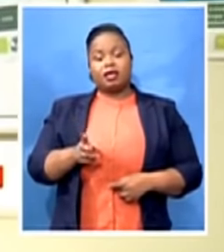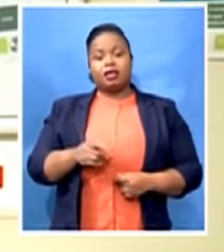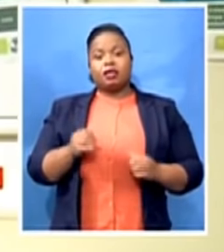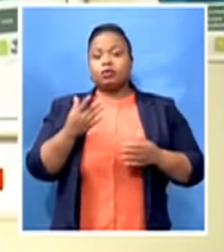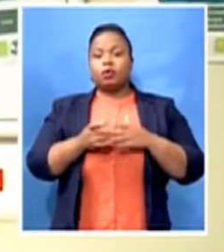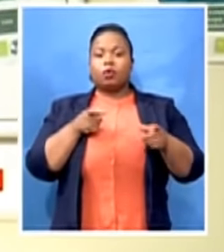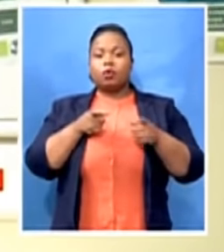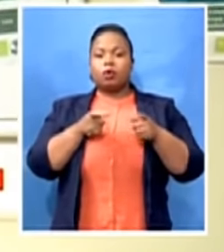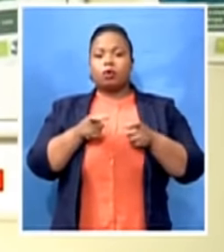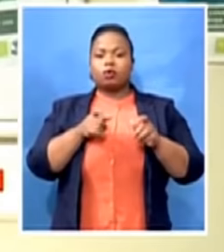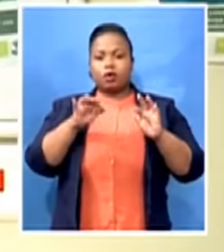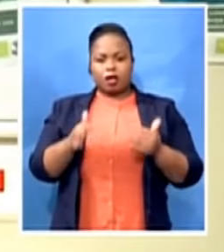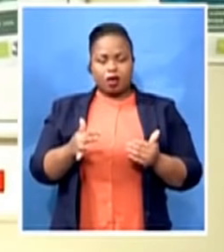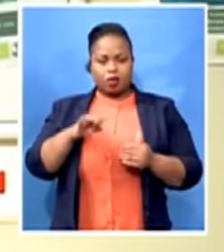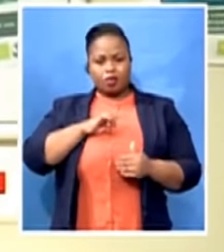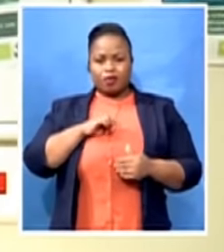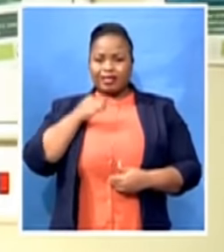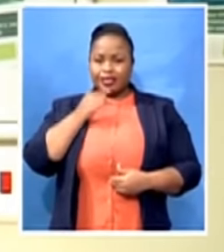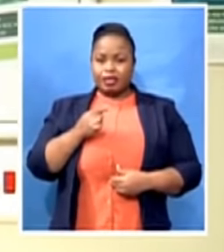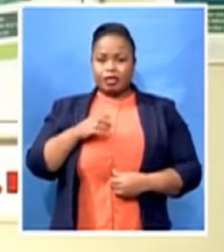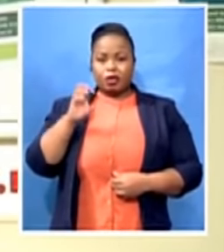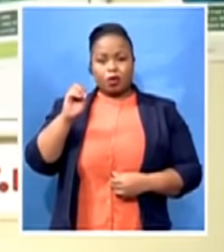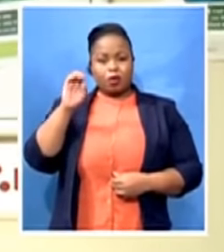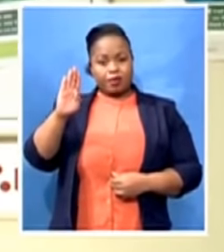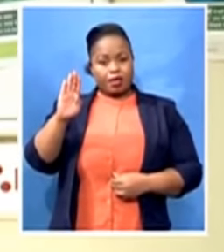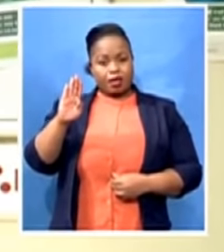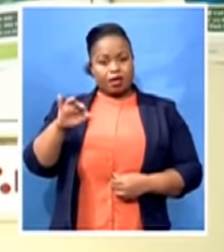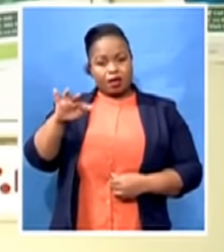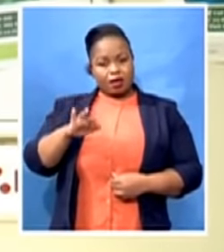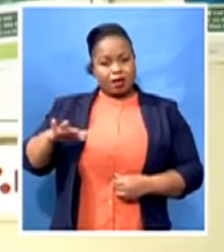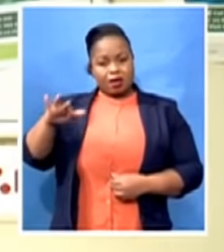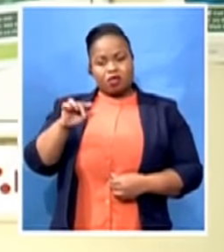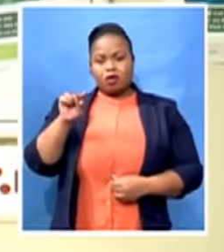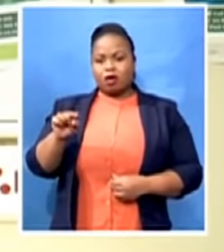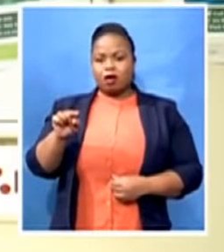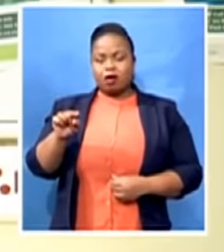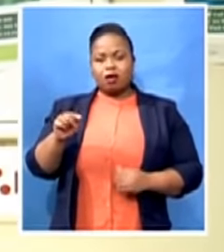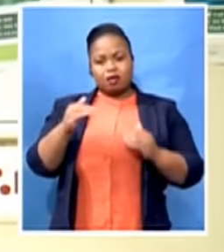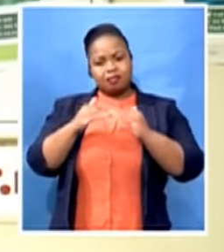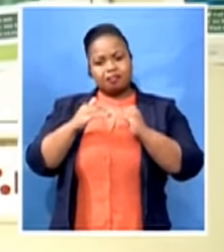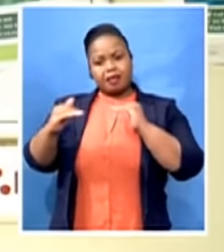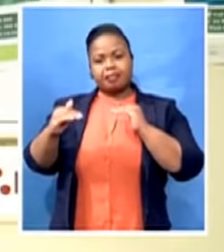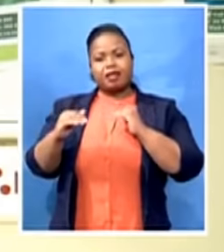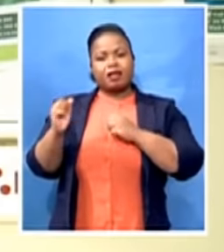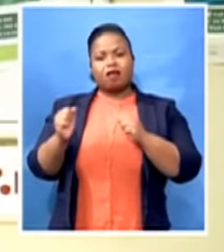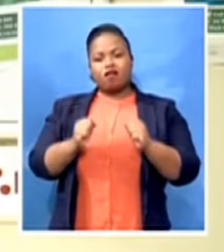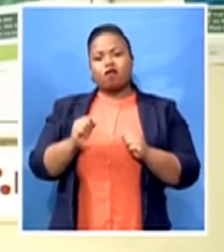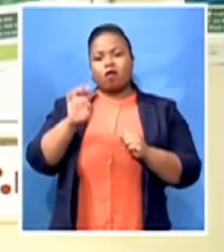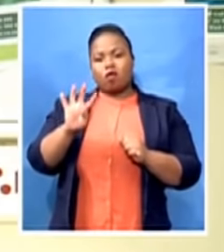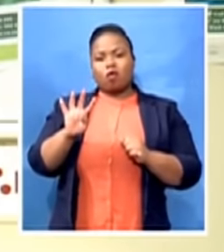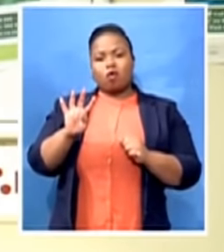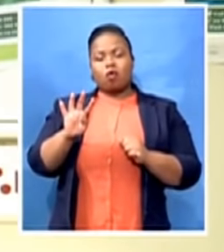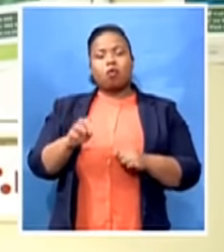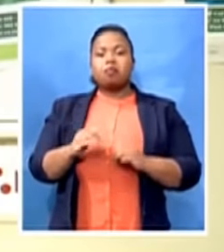that Bloemfontein cannot, or rather is not ready to move to level 3, while other towns will be able to